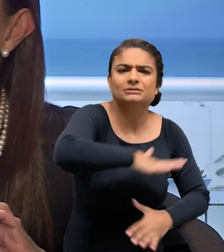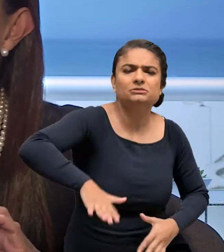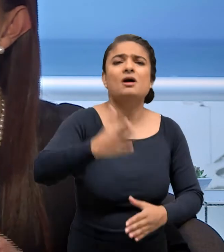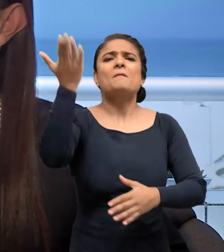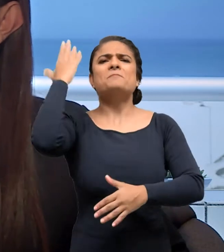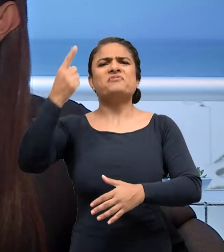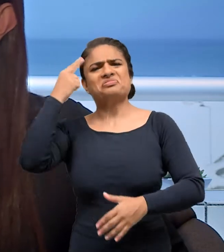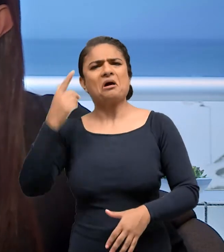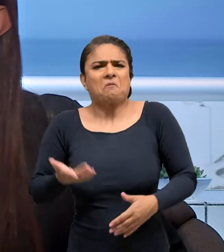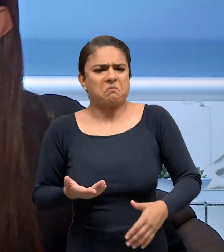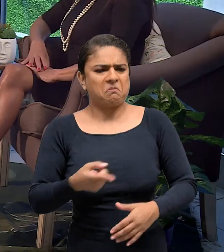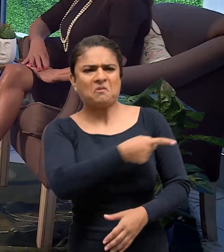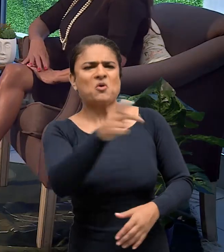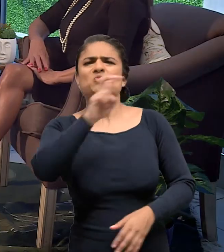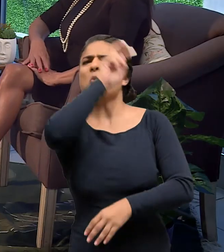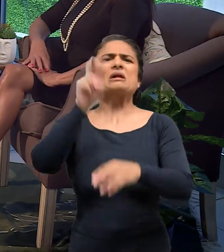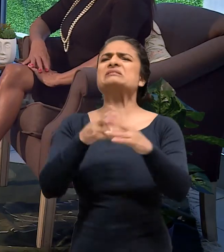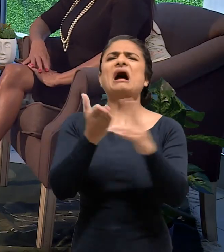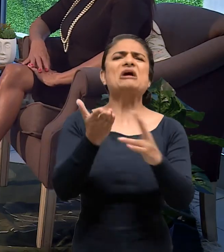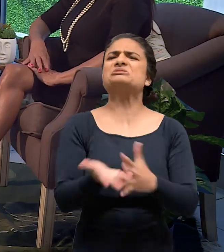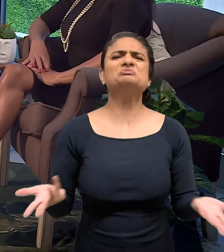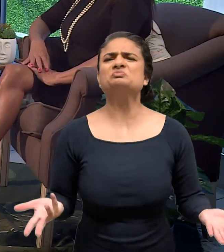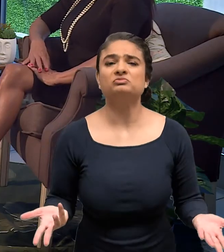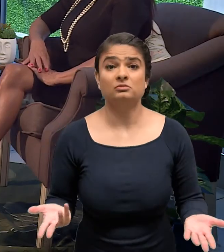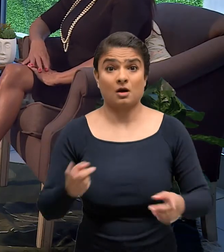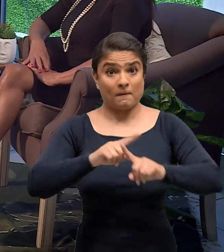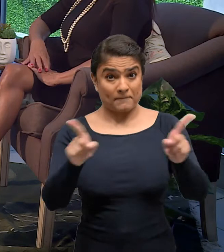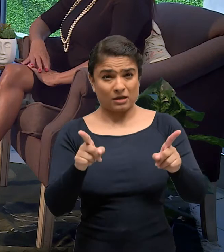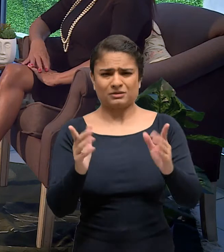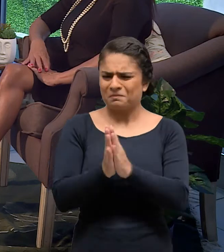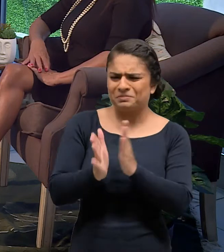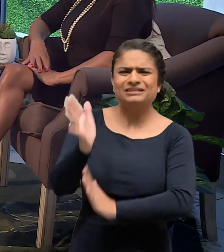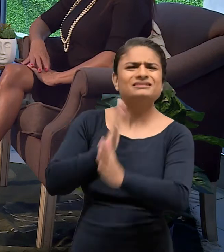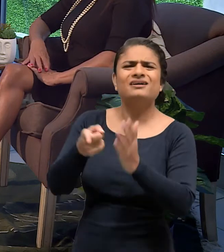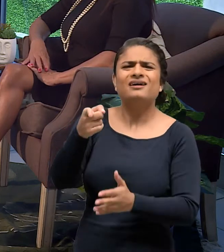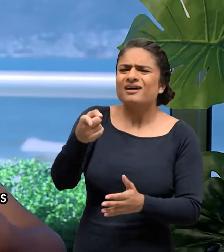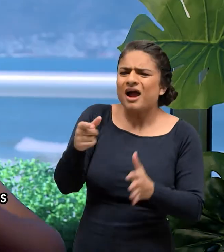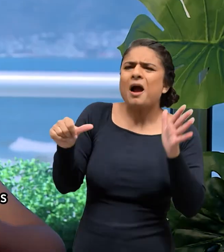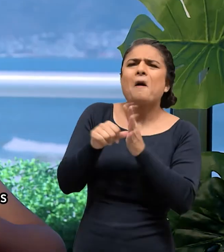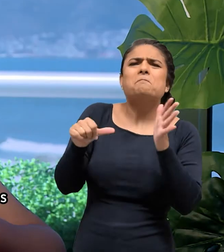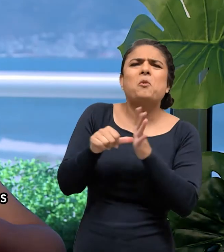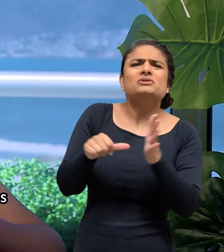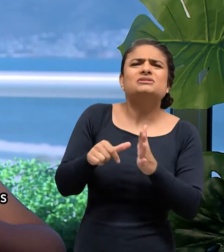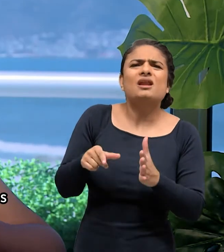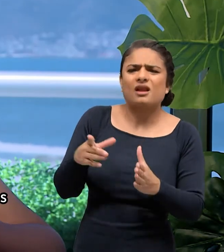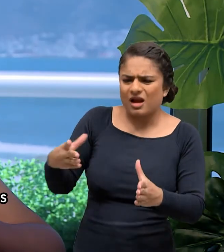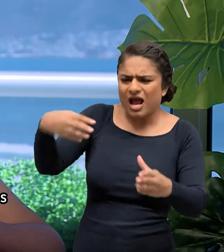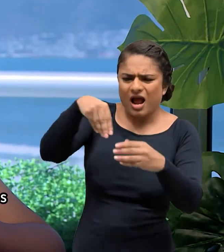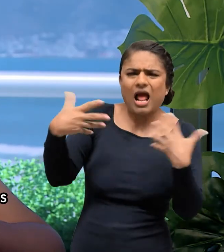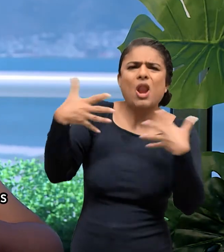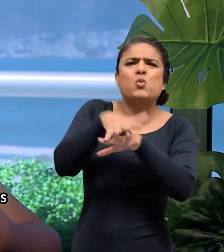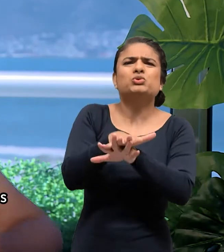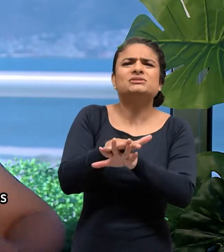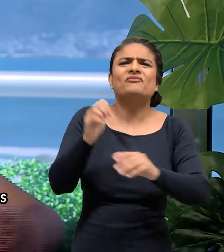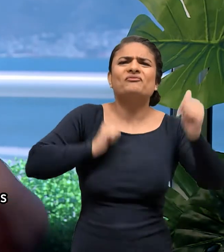think must be accessible? Marlene, can you explain to us the importance of inclusive art and really what it means